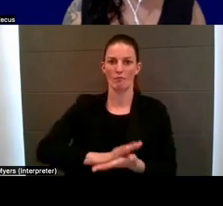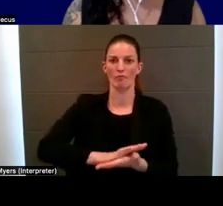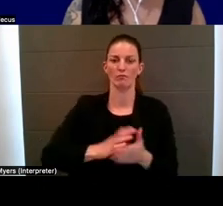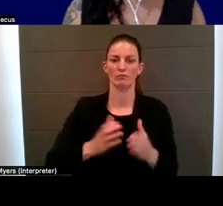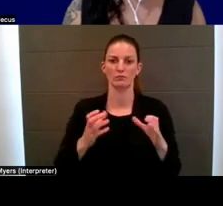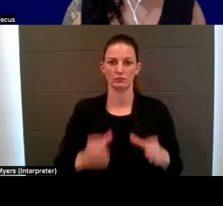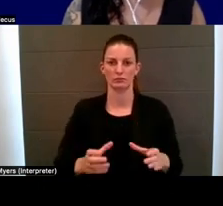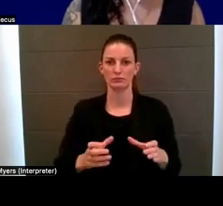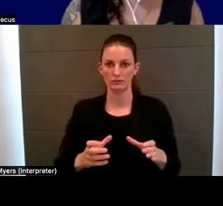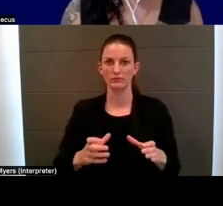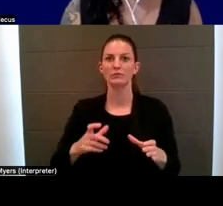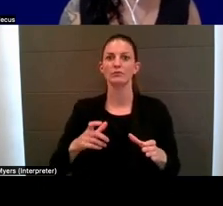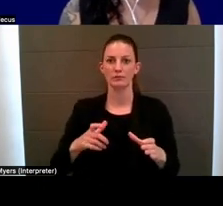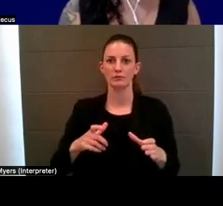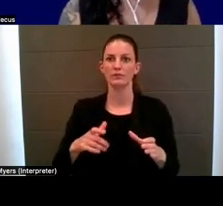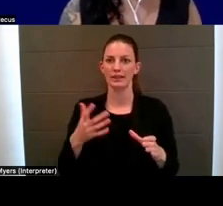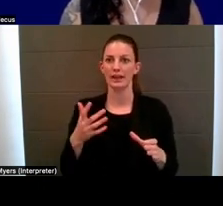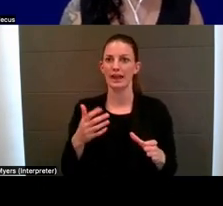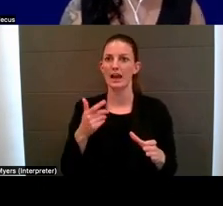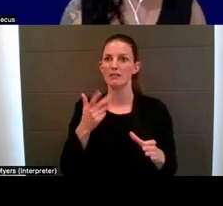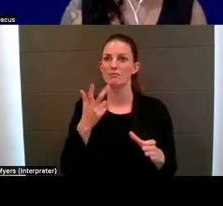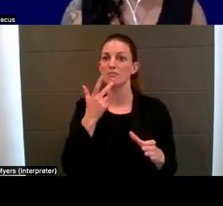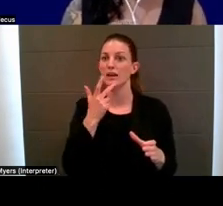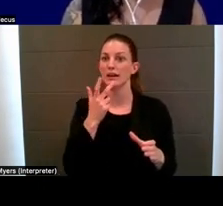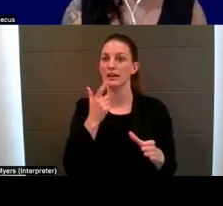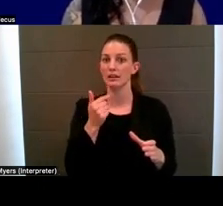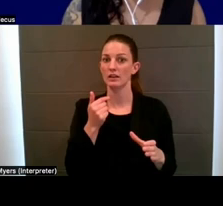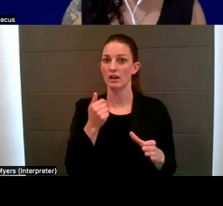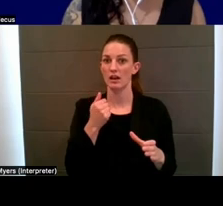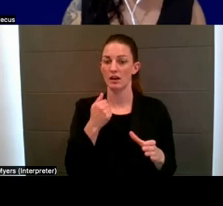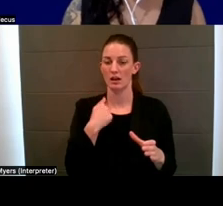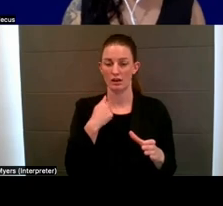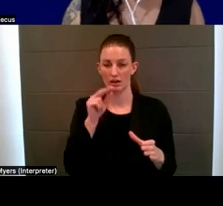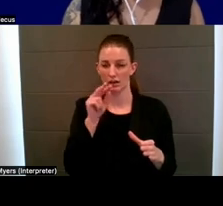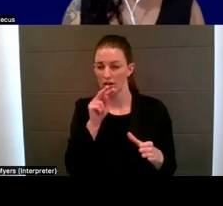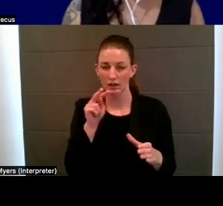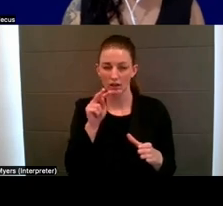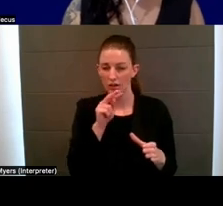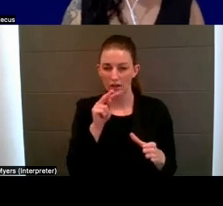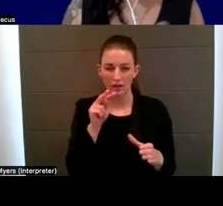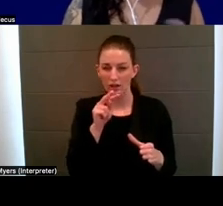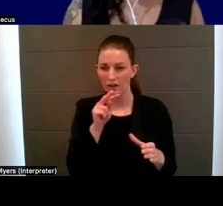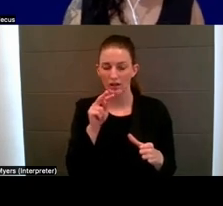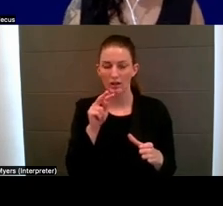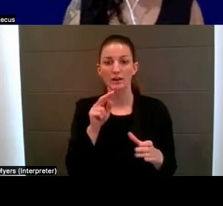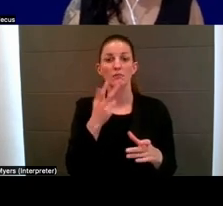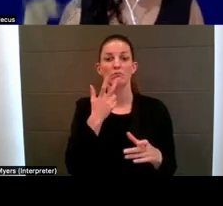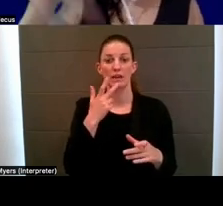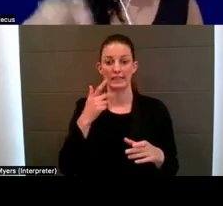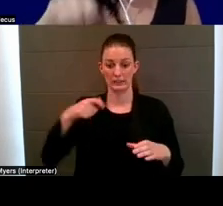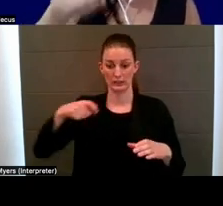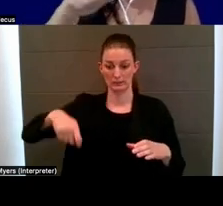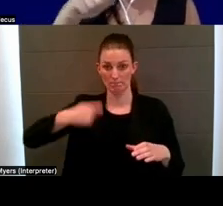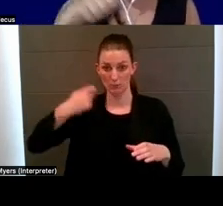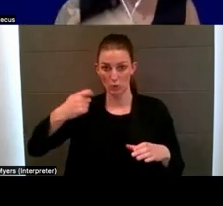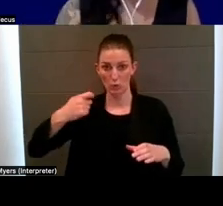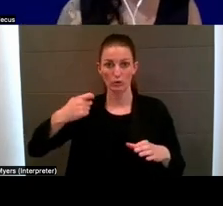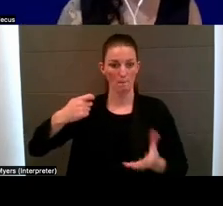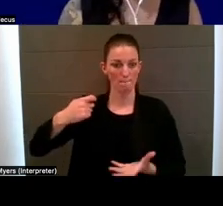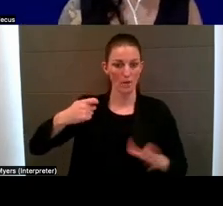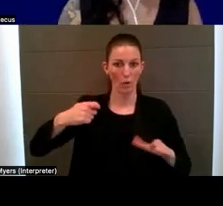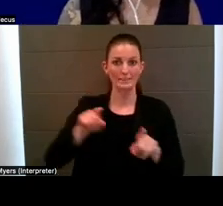green. So for children with limited vision, having high contrast items might be able to help them see where the spoon is so they can grab